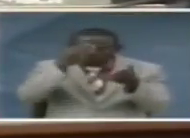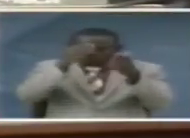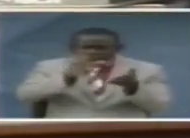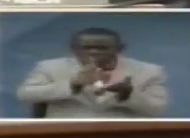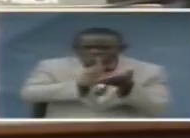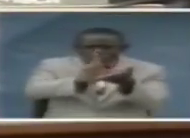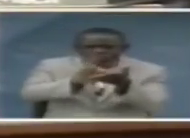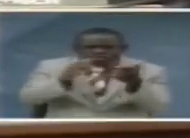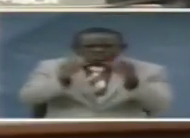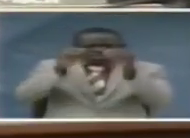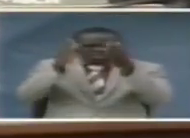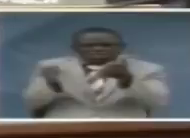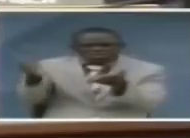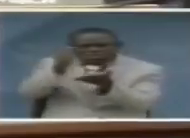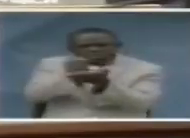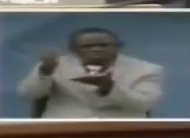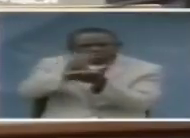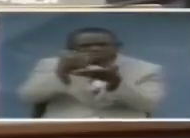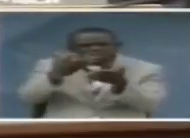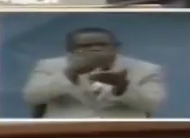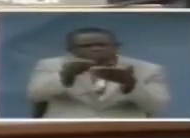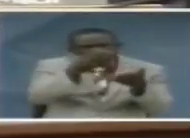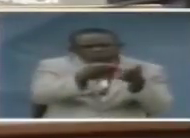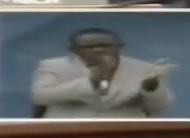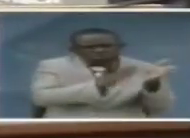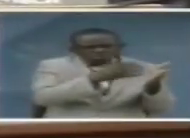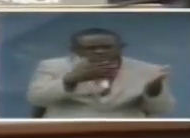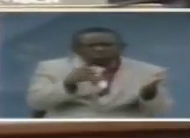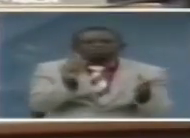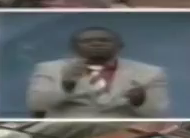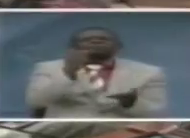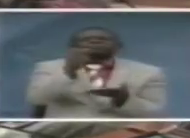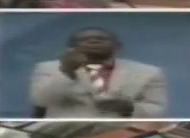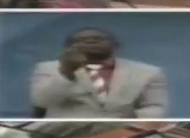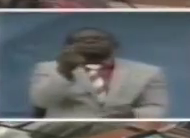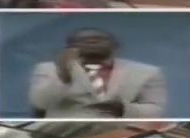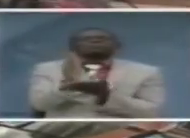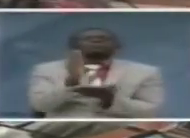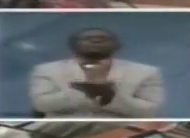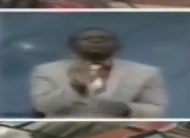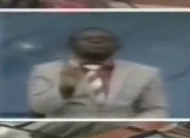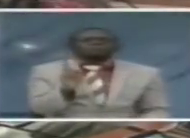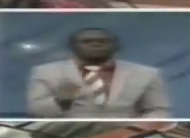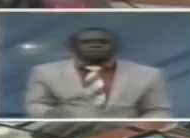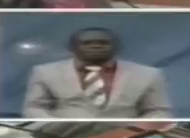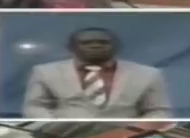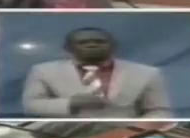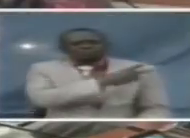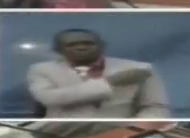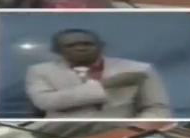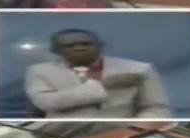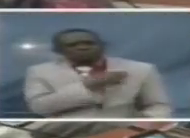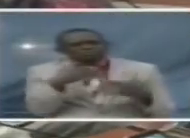others, infrastructure development, student loans, teacher recruitment, and procurement of school